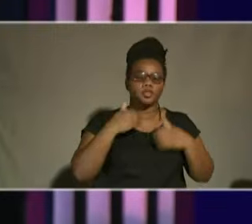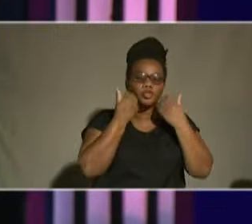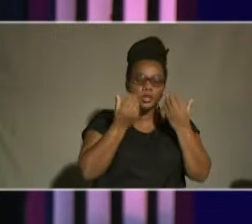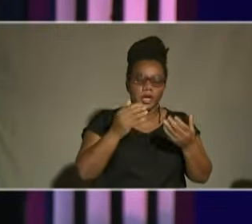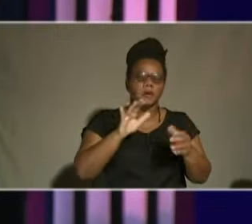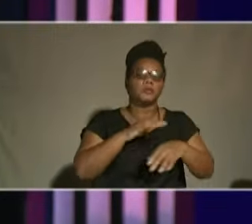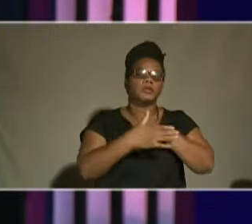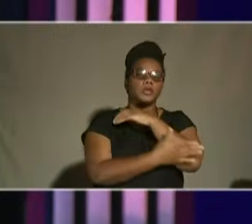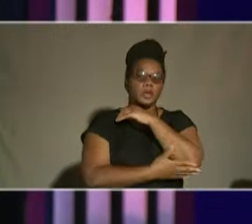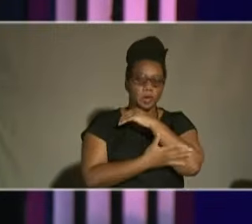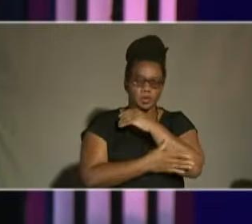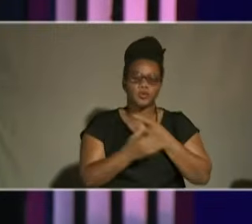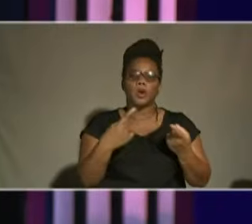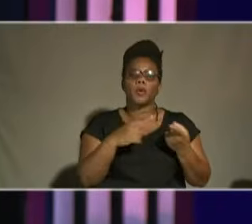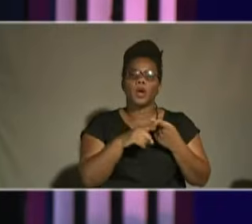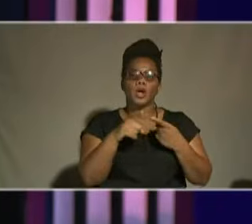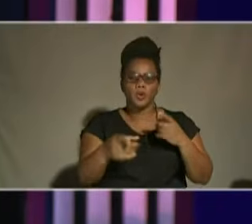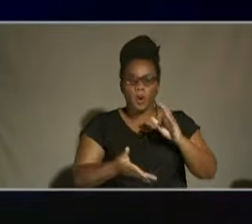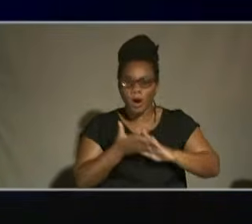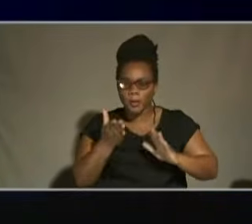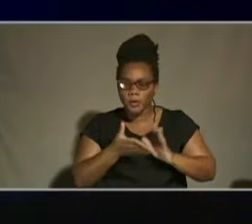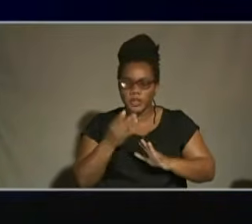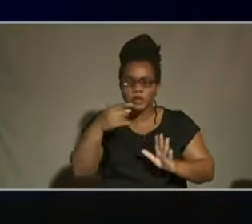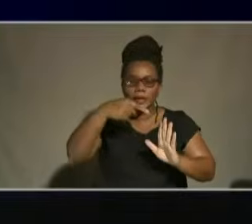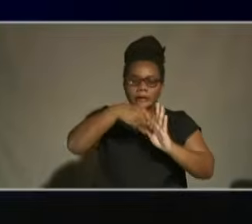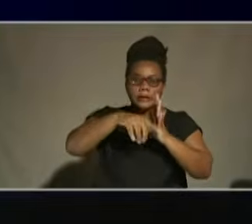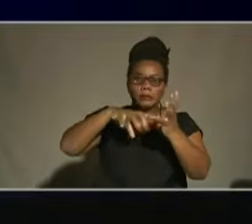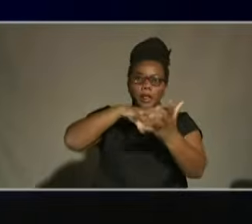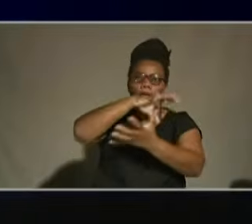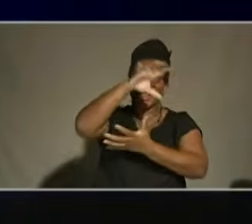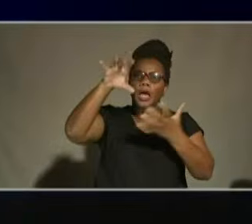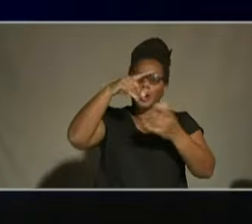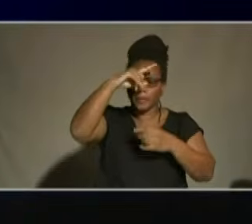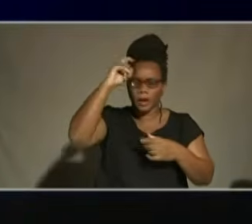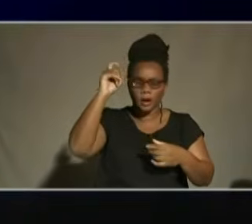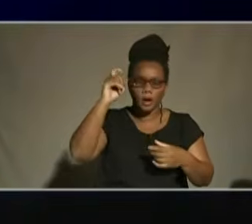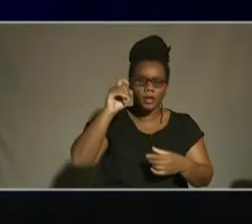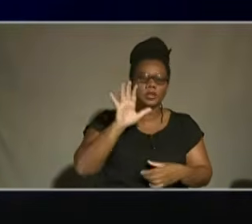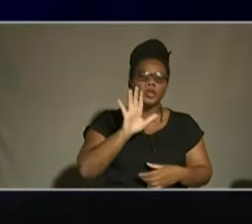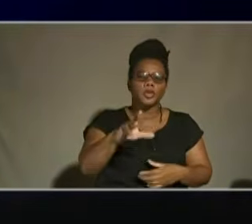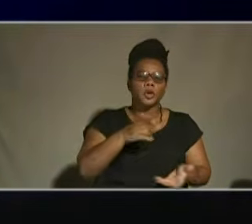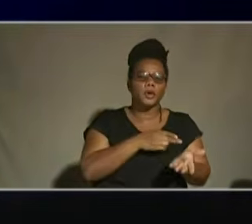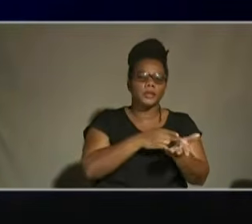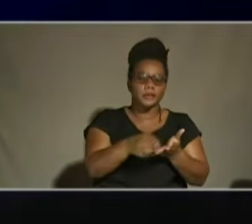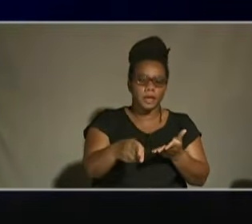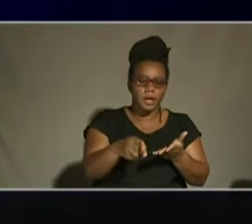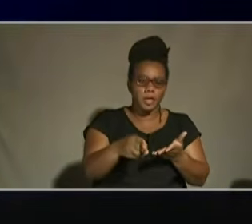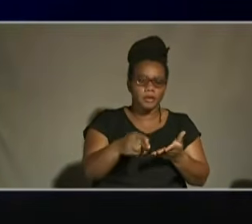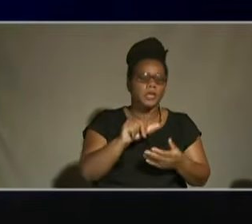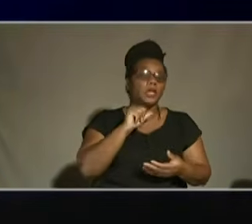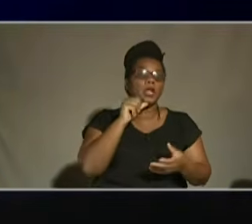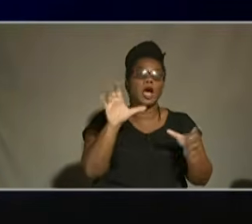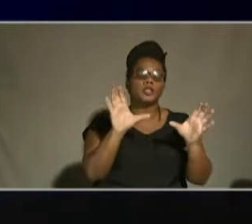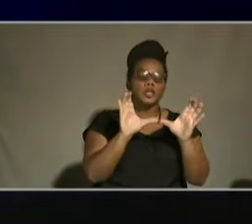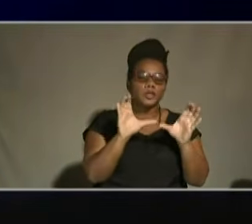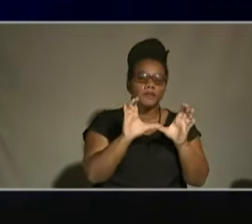you're operating under a deep cloud because your Integrity Commission declarations are not certified also is something which